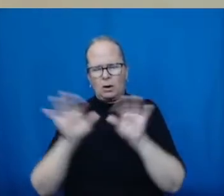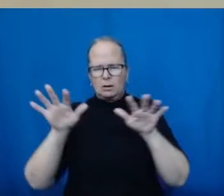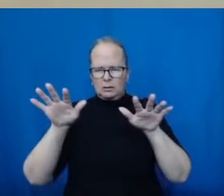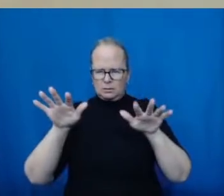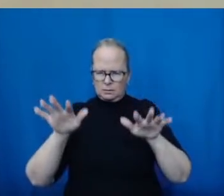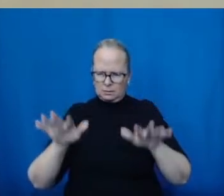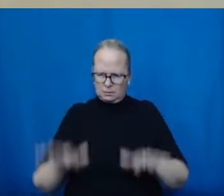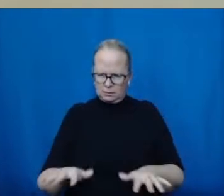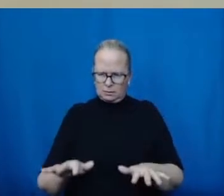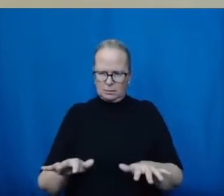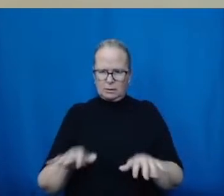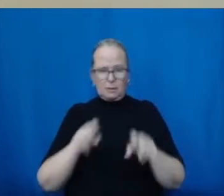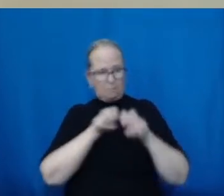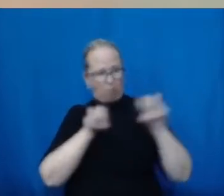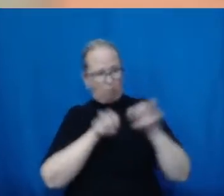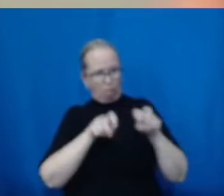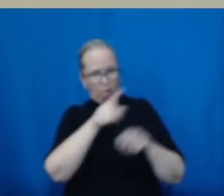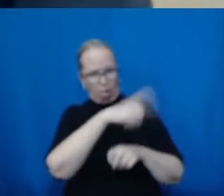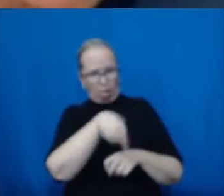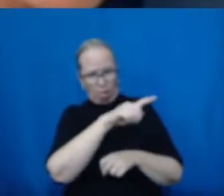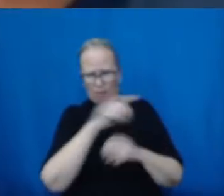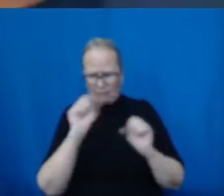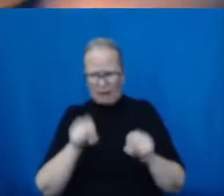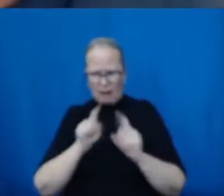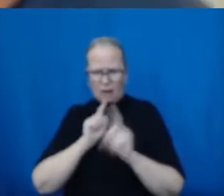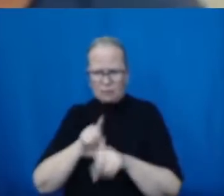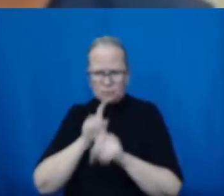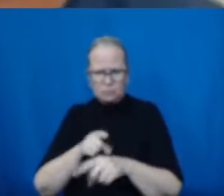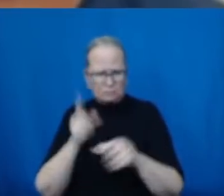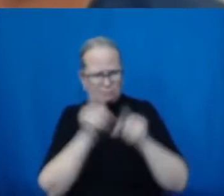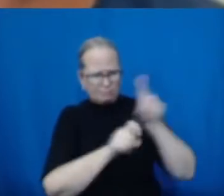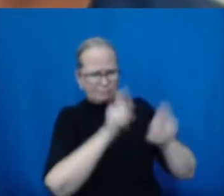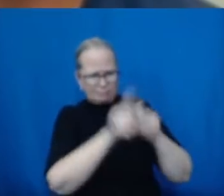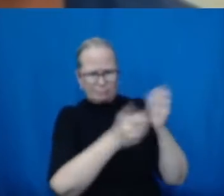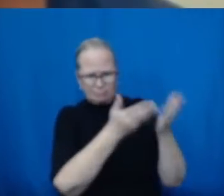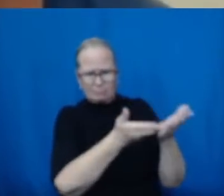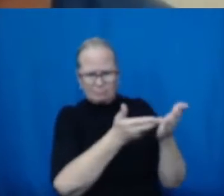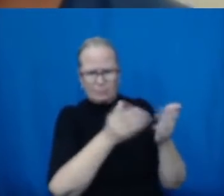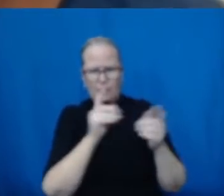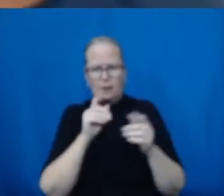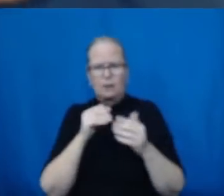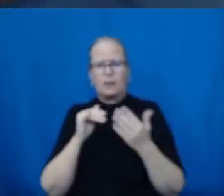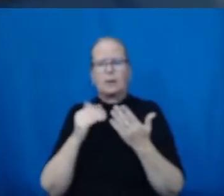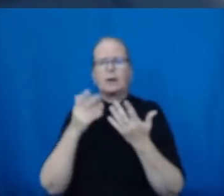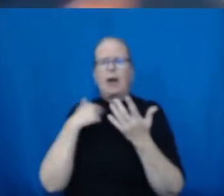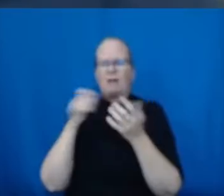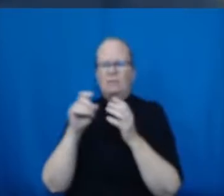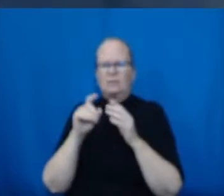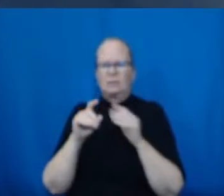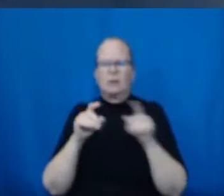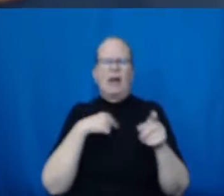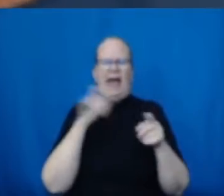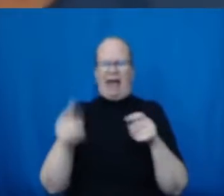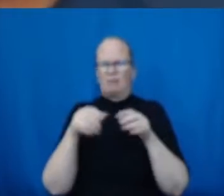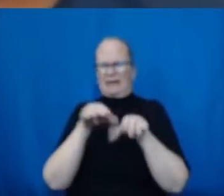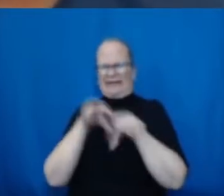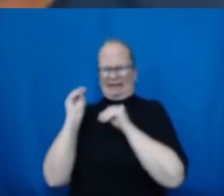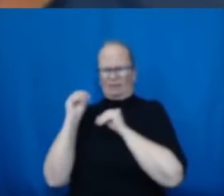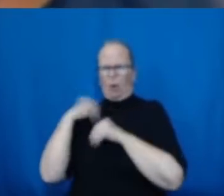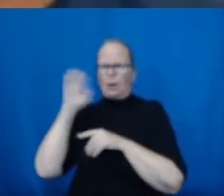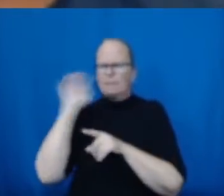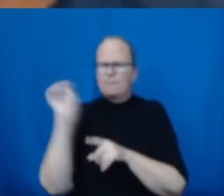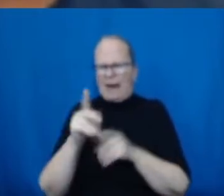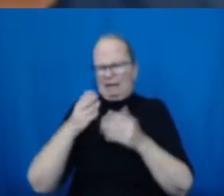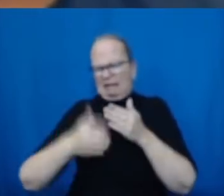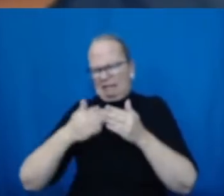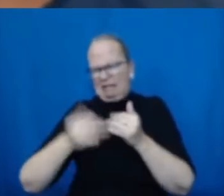very, very much looking forward to this conversation. I'm sorry I have to duck out, but I'll come back as soon as I can. So no worries. And thank you, by the way,